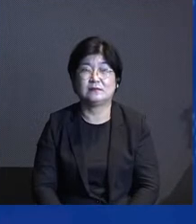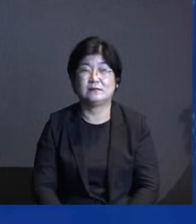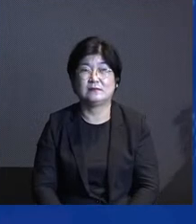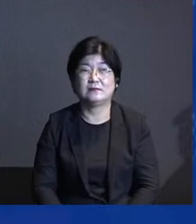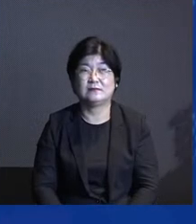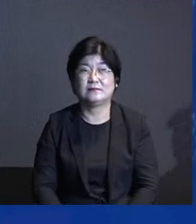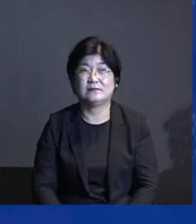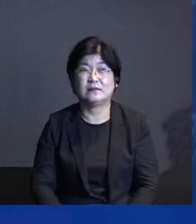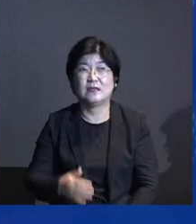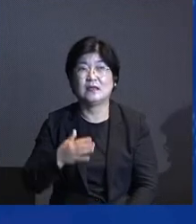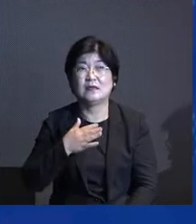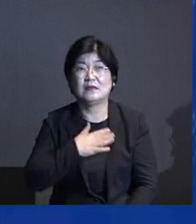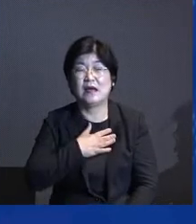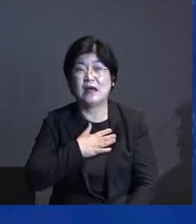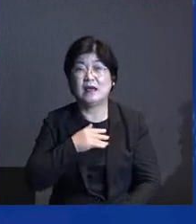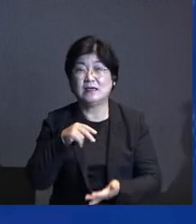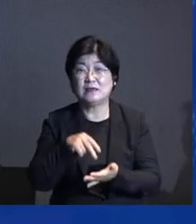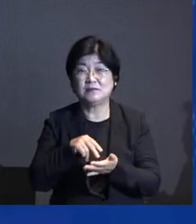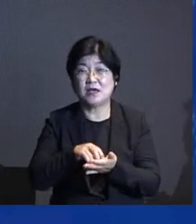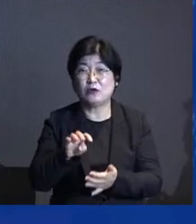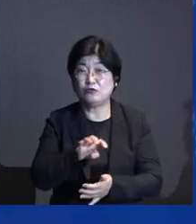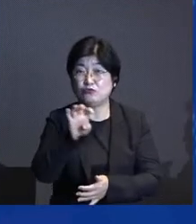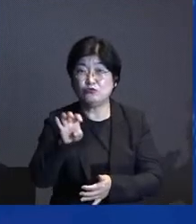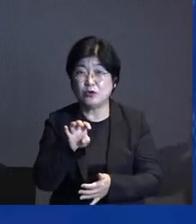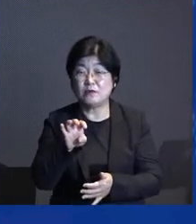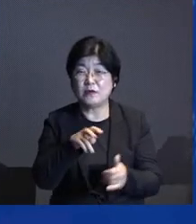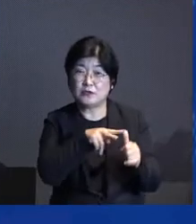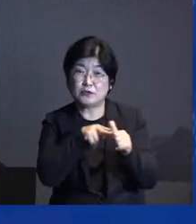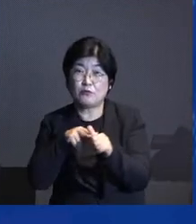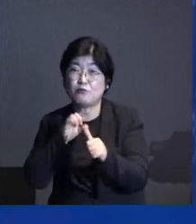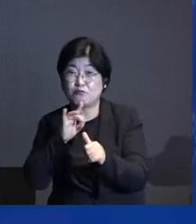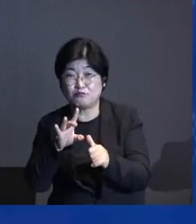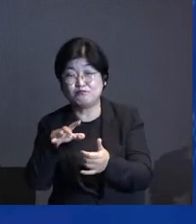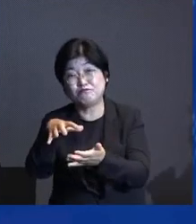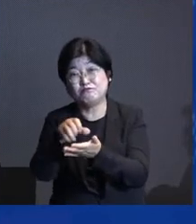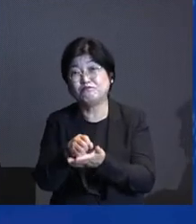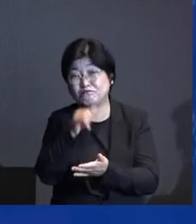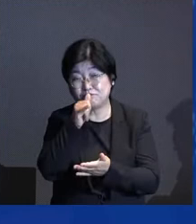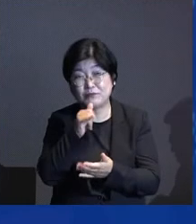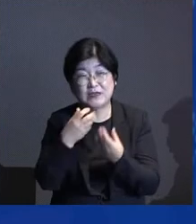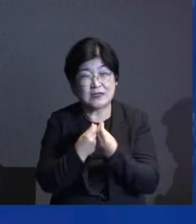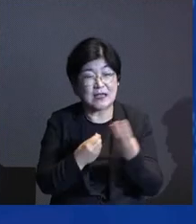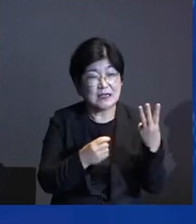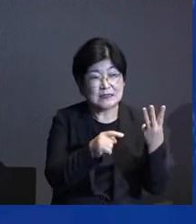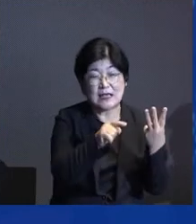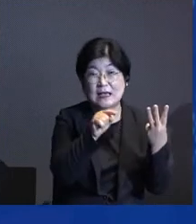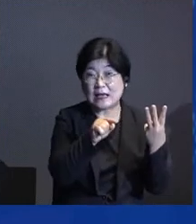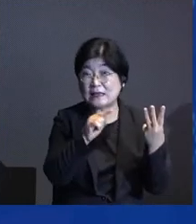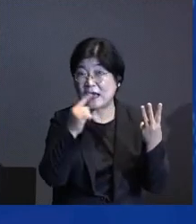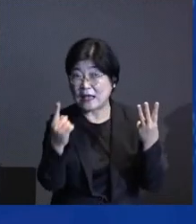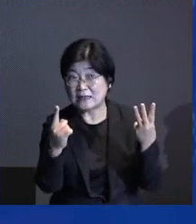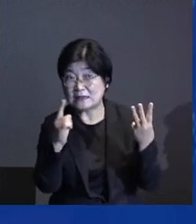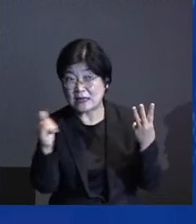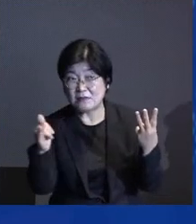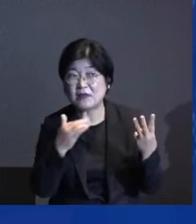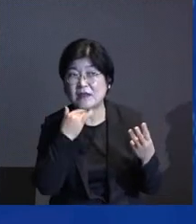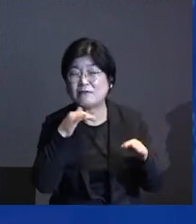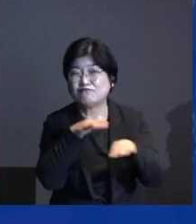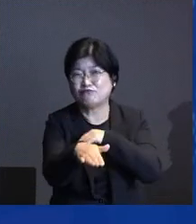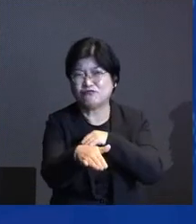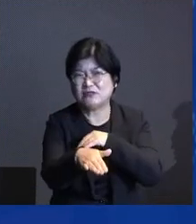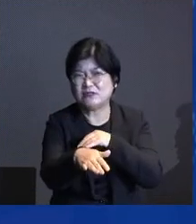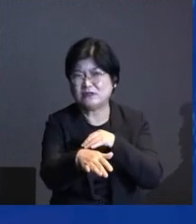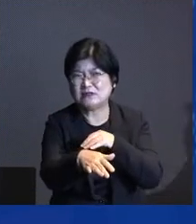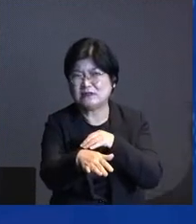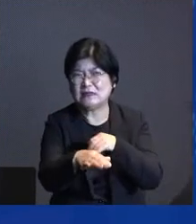in three reports having been a target of ageism. As WHO says, ageism as a serious and